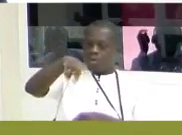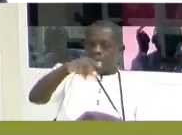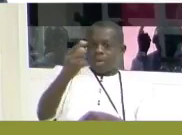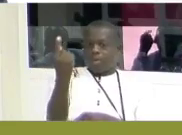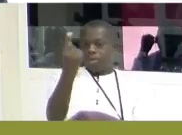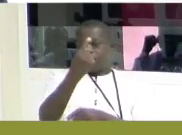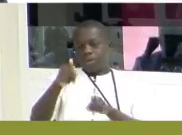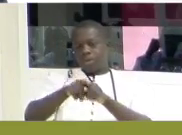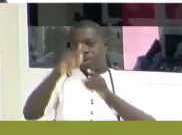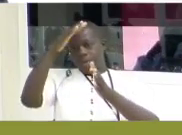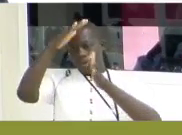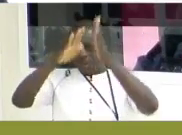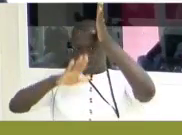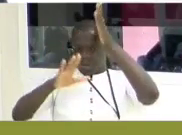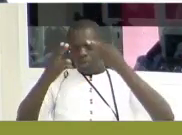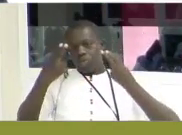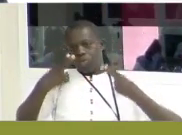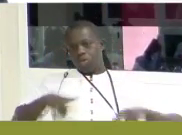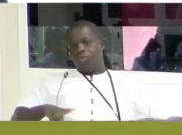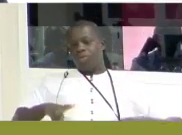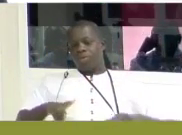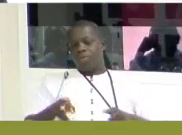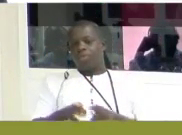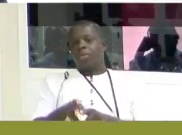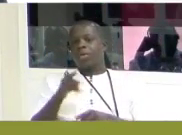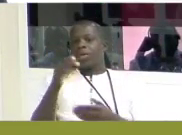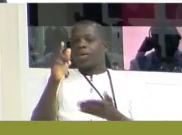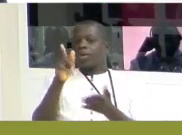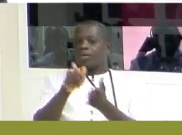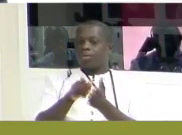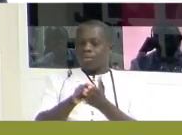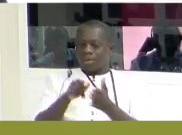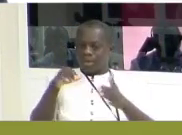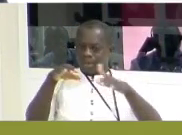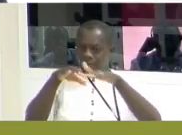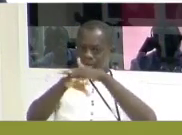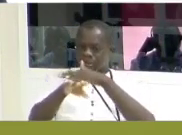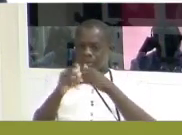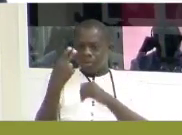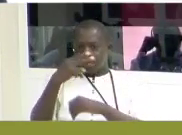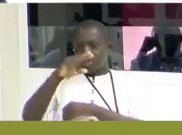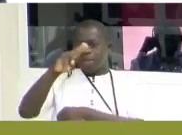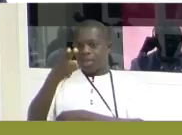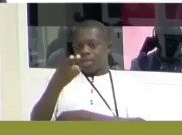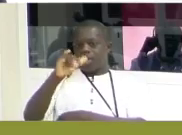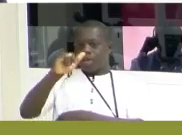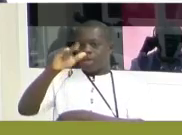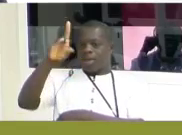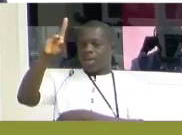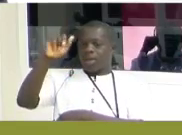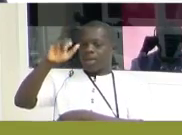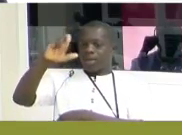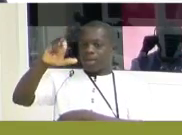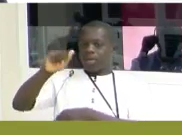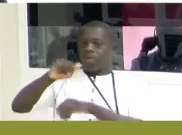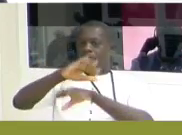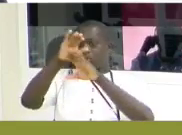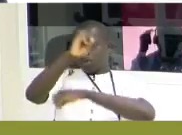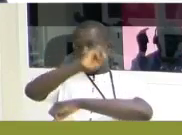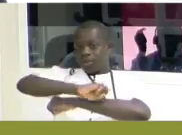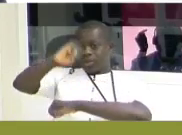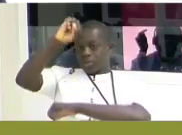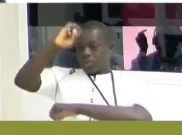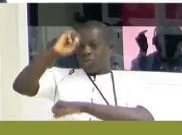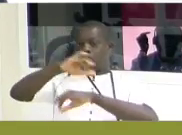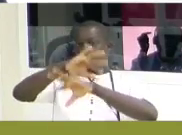uniform. Immediately he got in because you can see that Hydra and Nuru, they senior Musa, but all of them were complimenting him